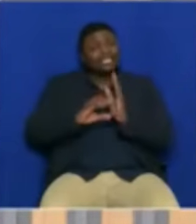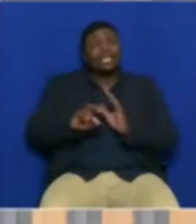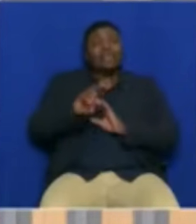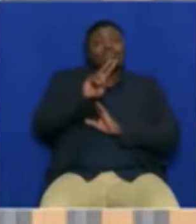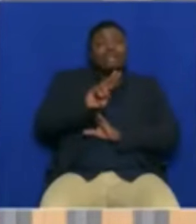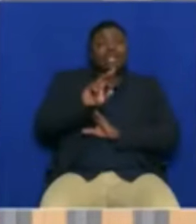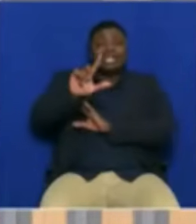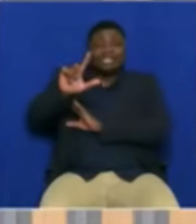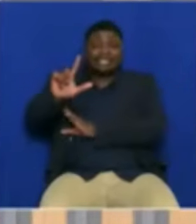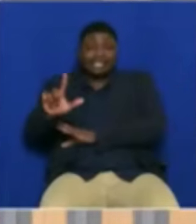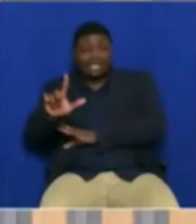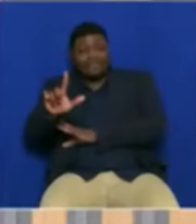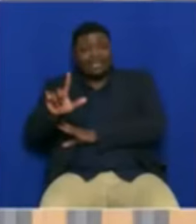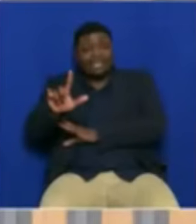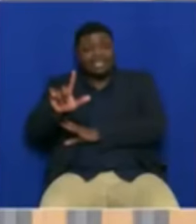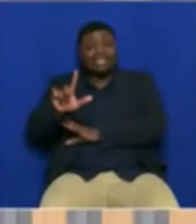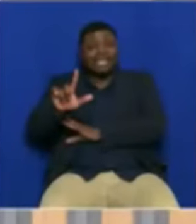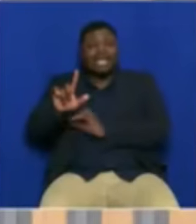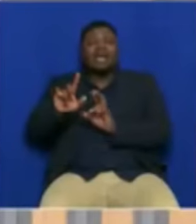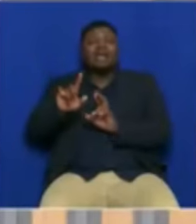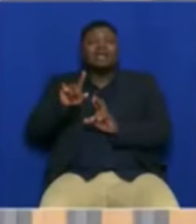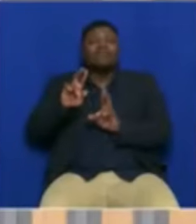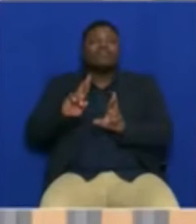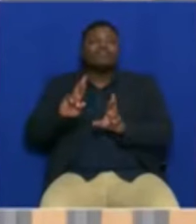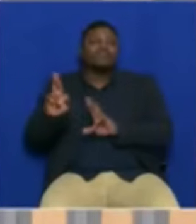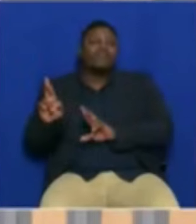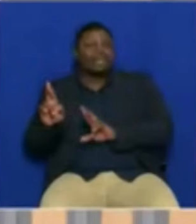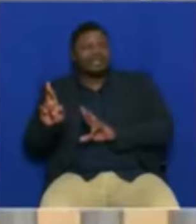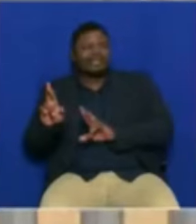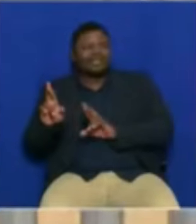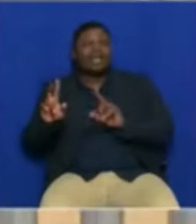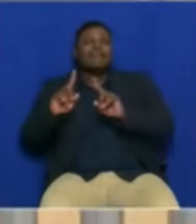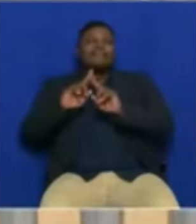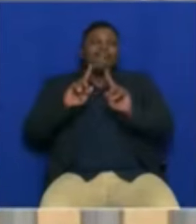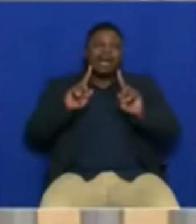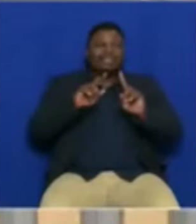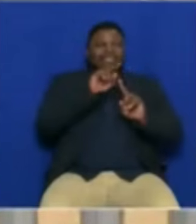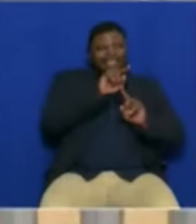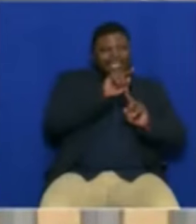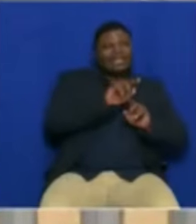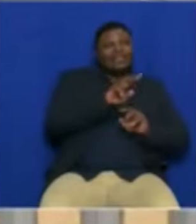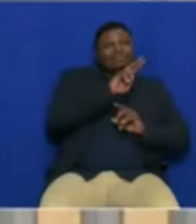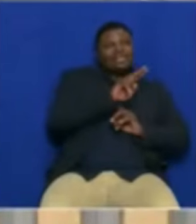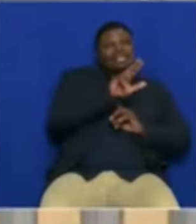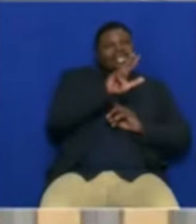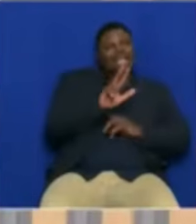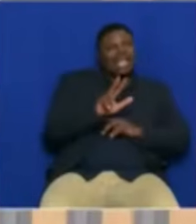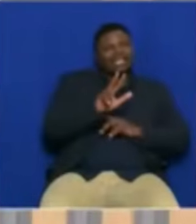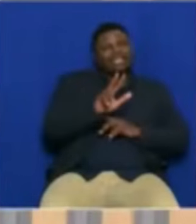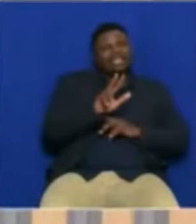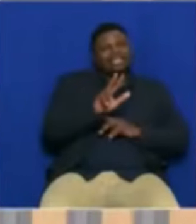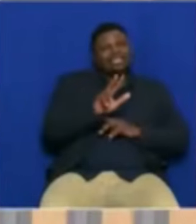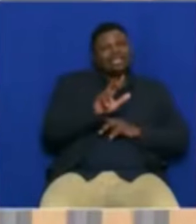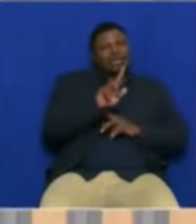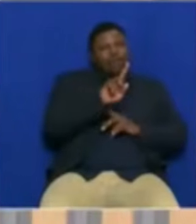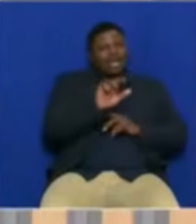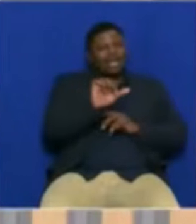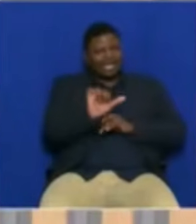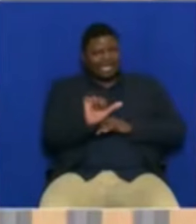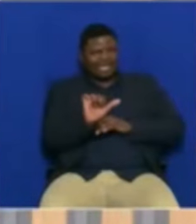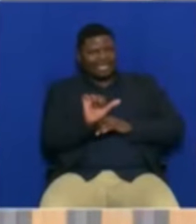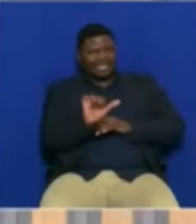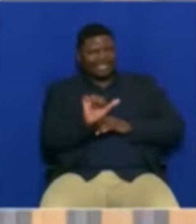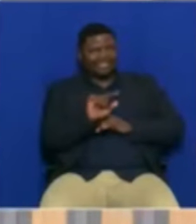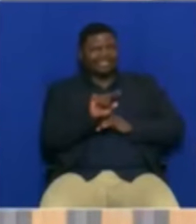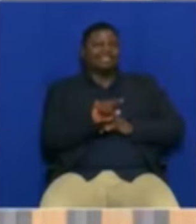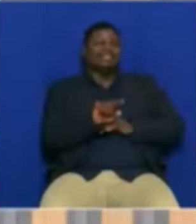the basis of Section 28(1)A. Yes. Do you follow me? Yes, sir. So I go back to my question, where would you get